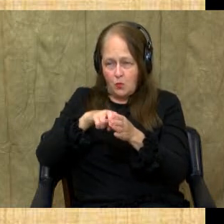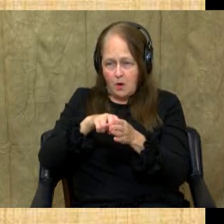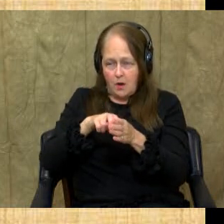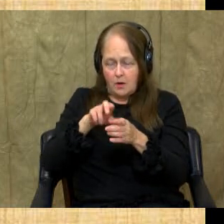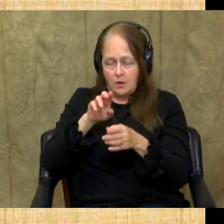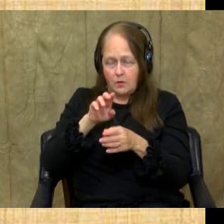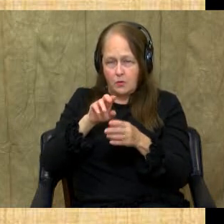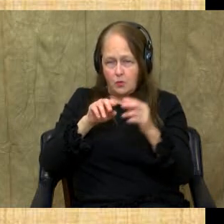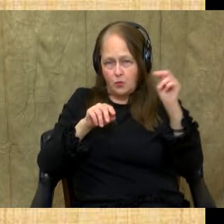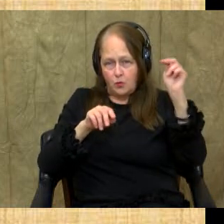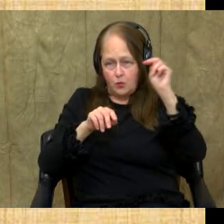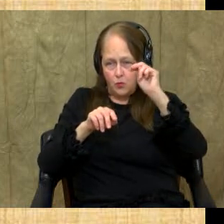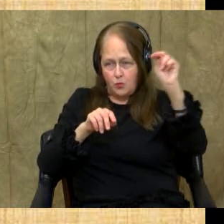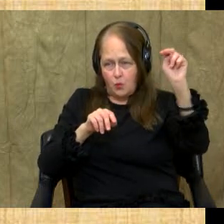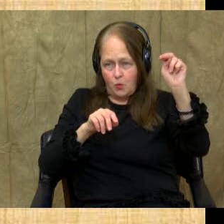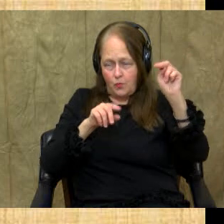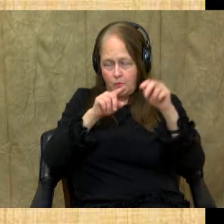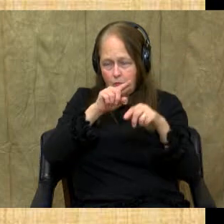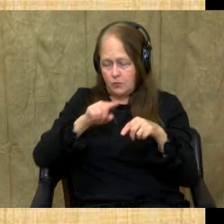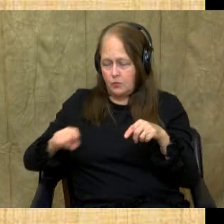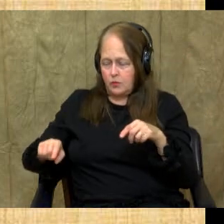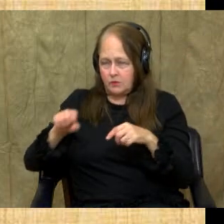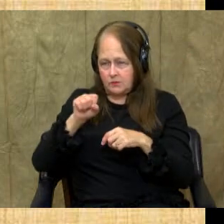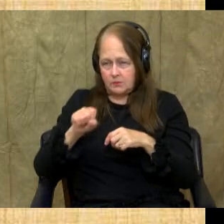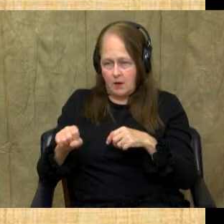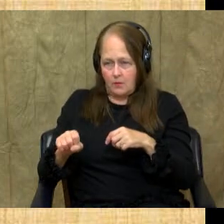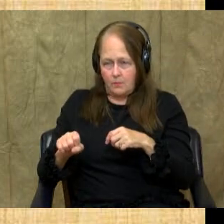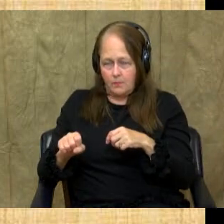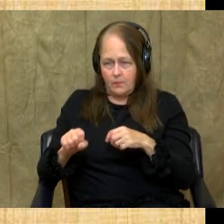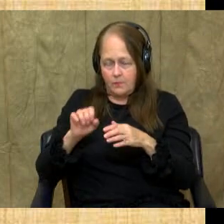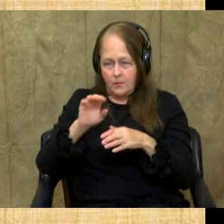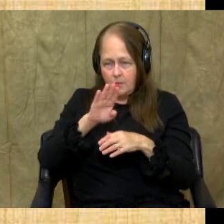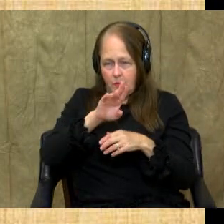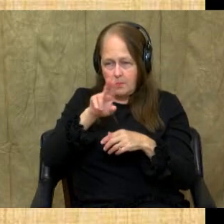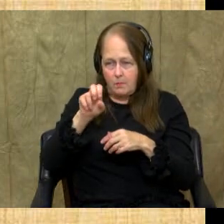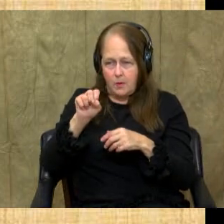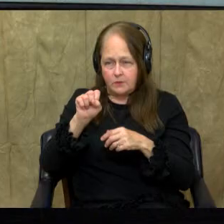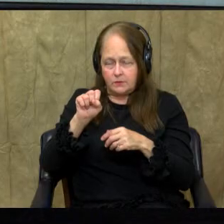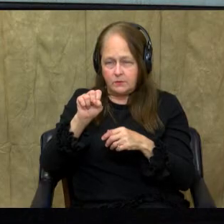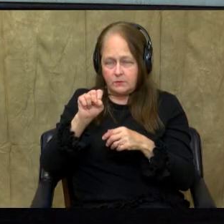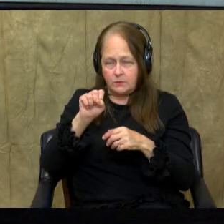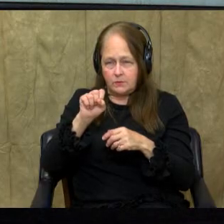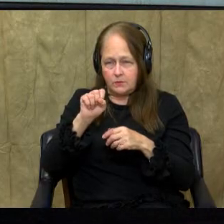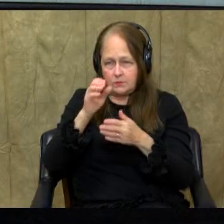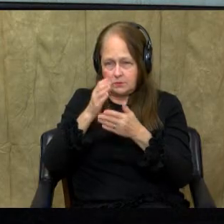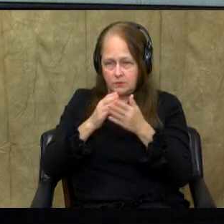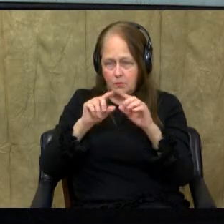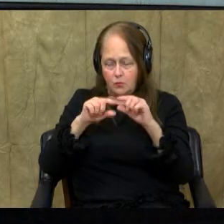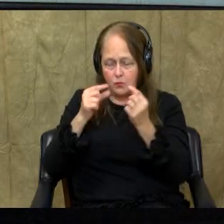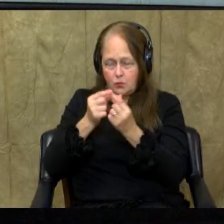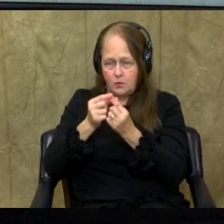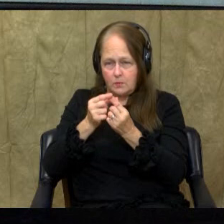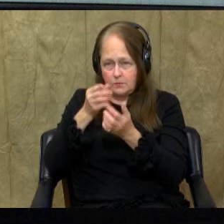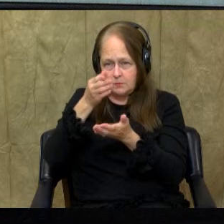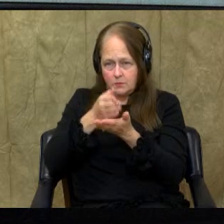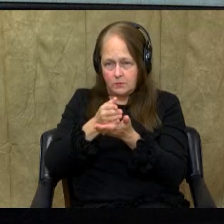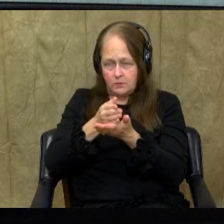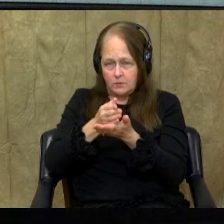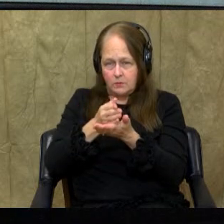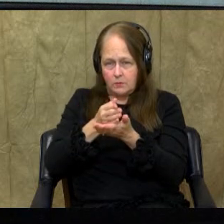desegregation of Central High School. We talked about that last week. So now we have a new president. Now, a couple of FYIs about Kennedy. He was the